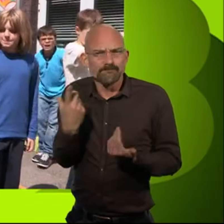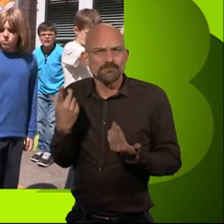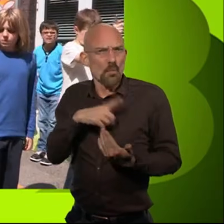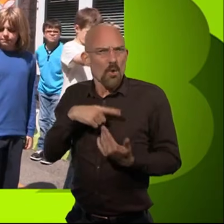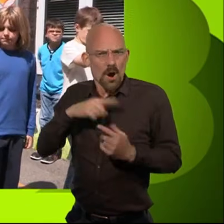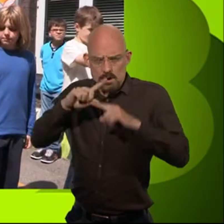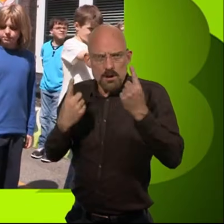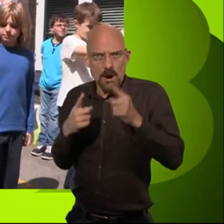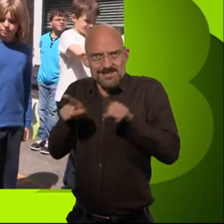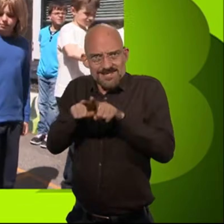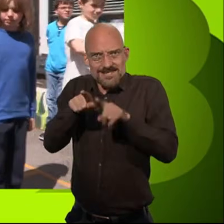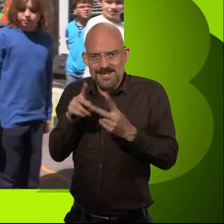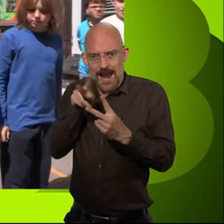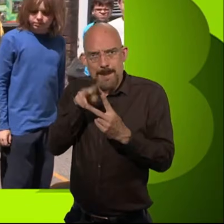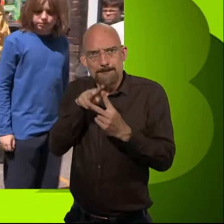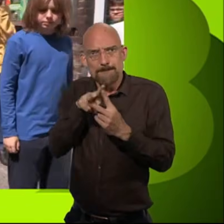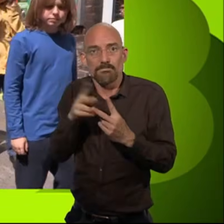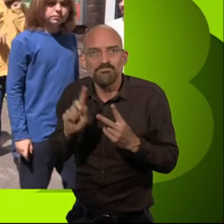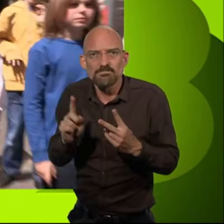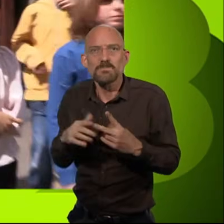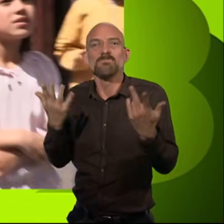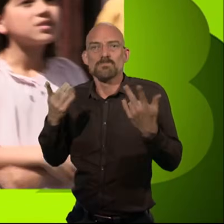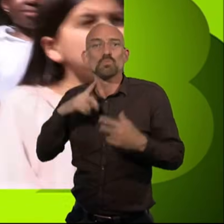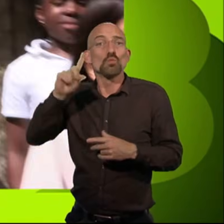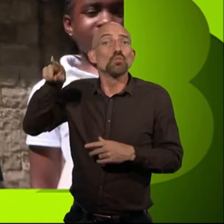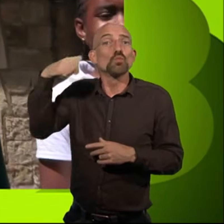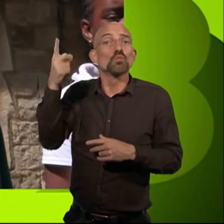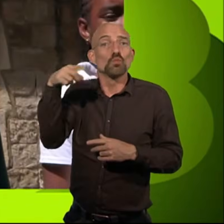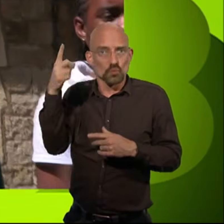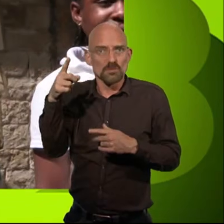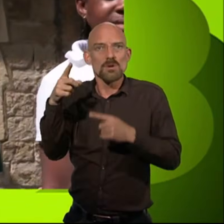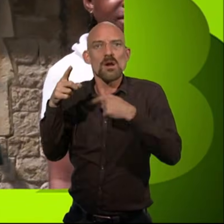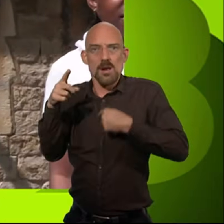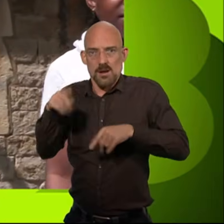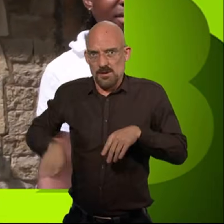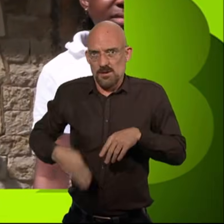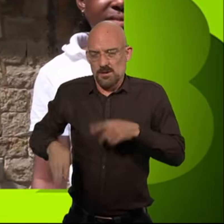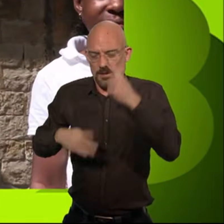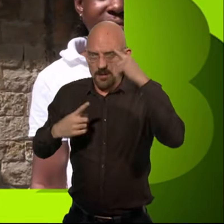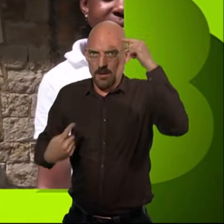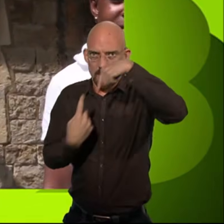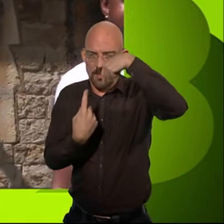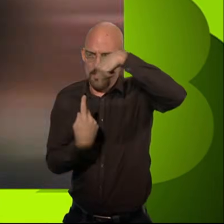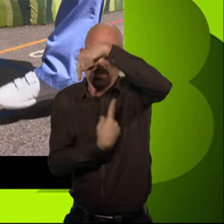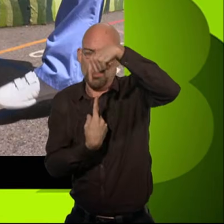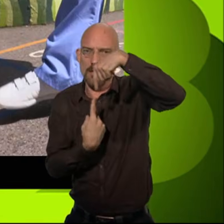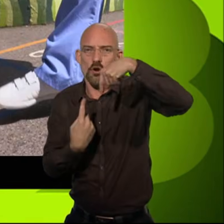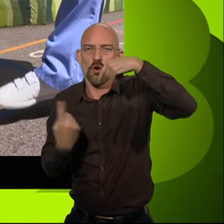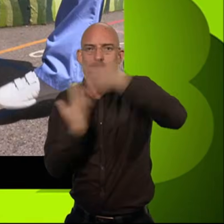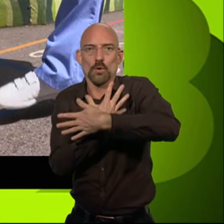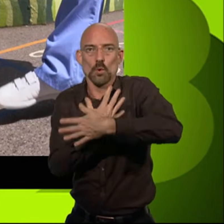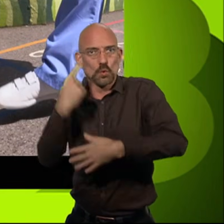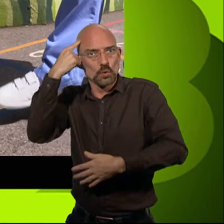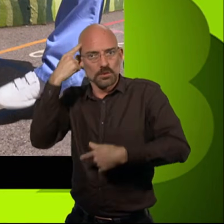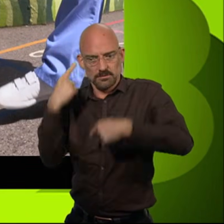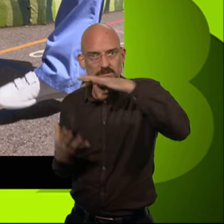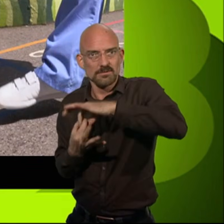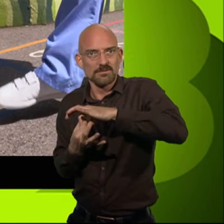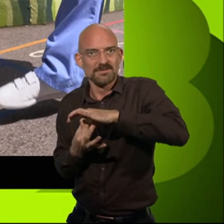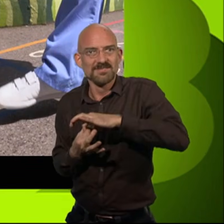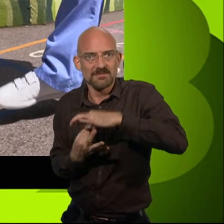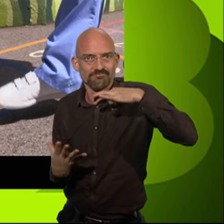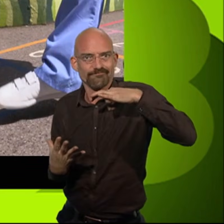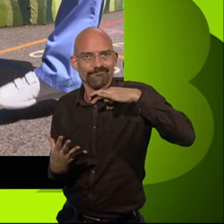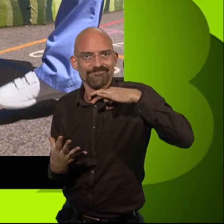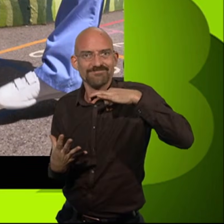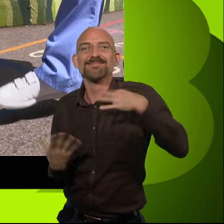your finger is going the opposite direction to your foot, so it kind of confuses your brain. Excellent work, Tess.